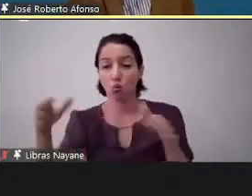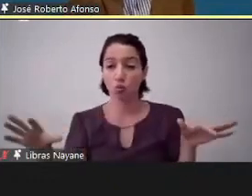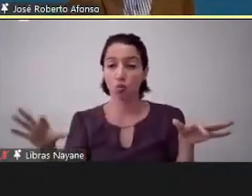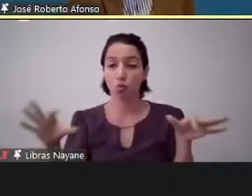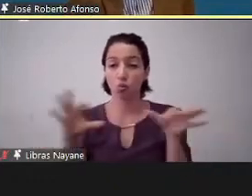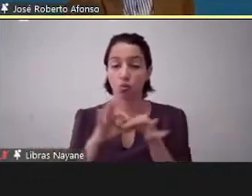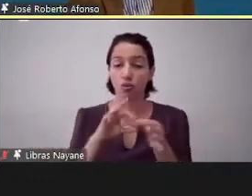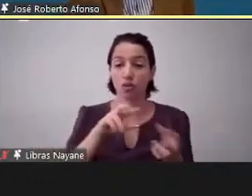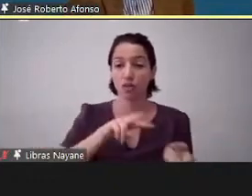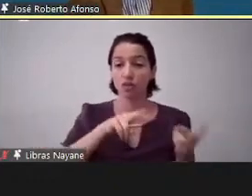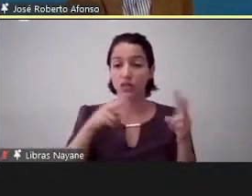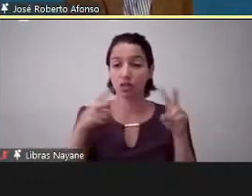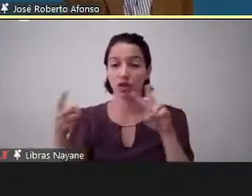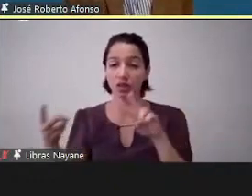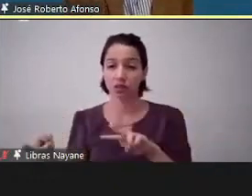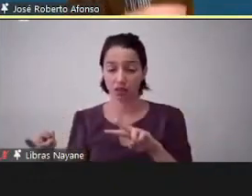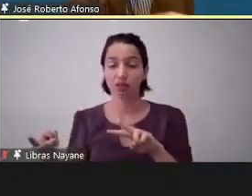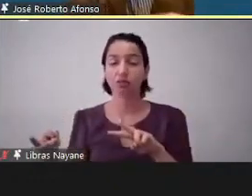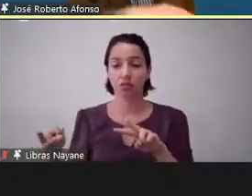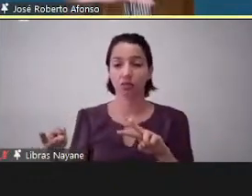transition